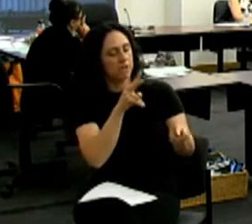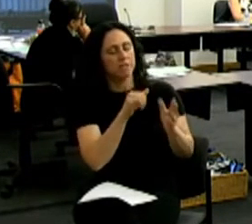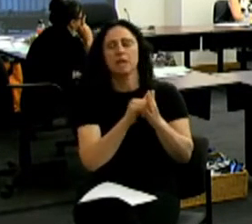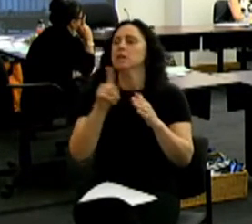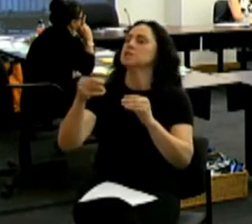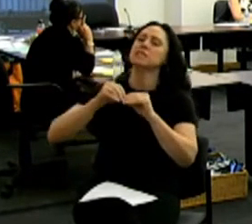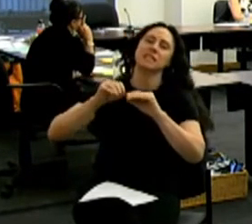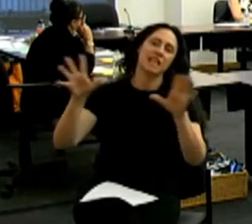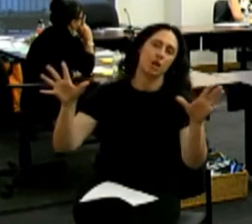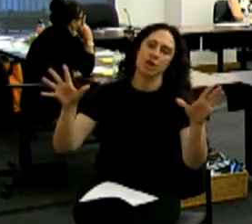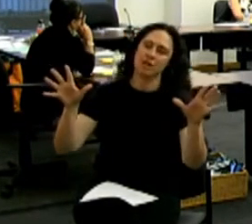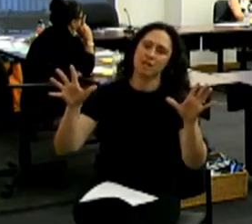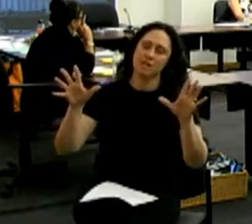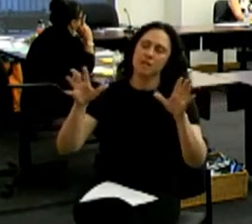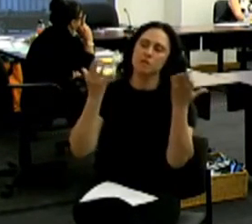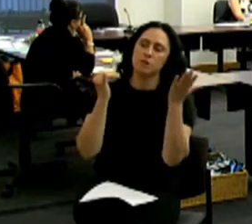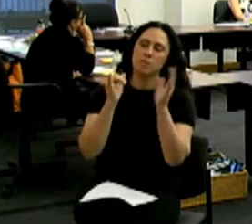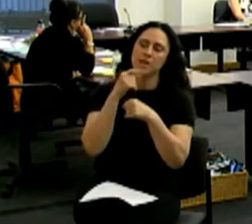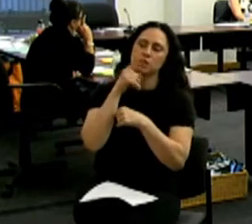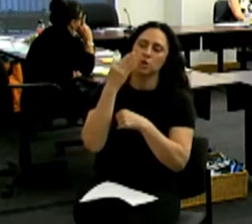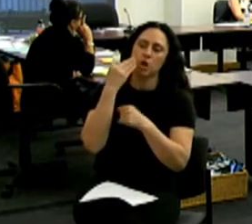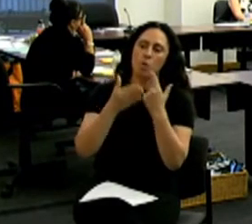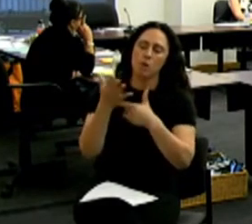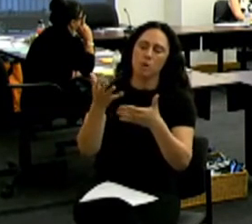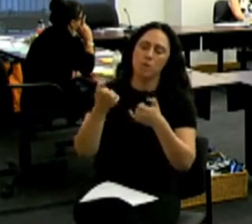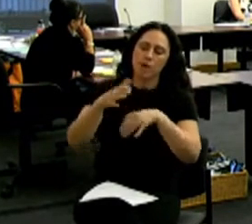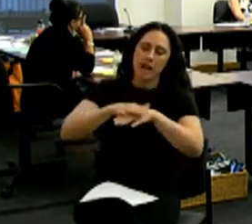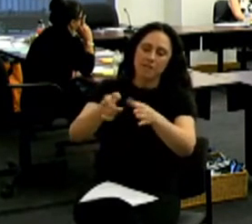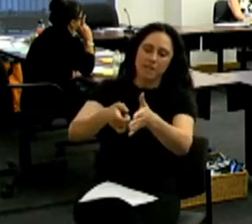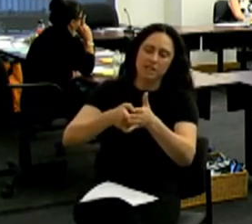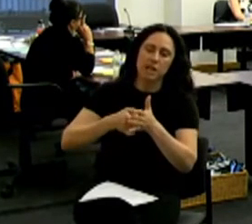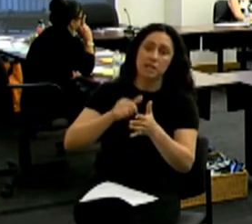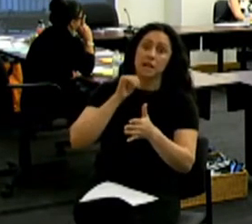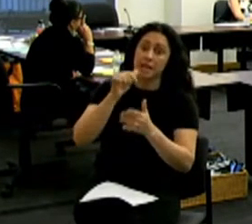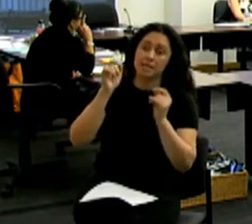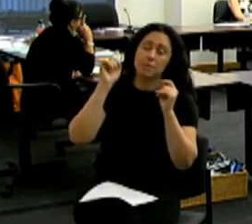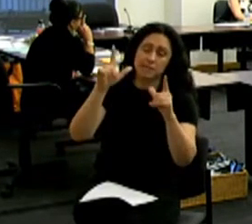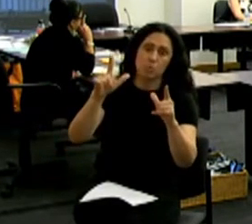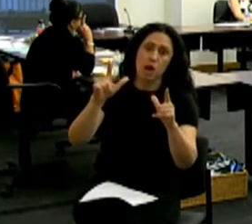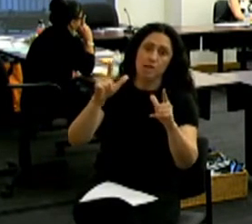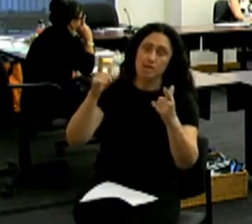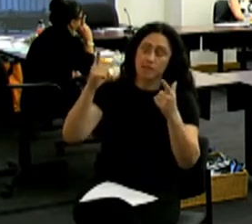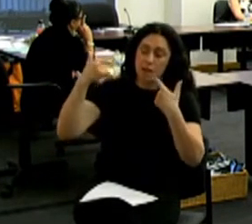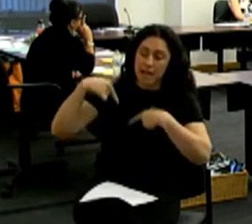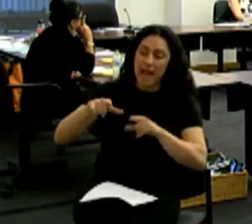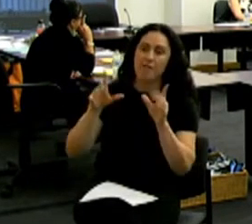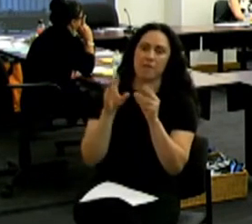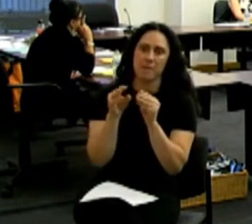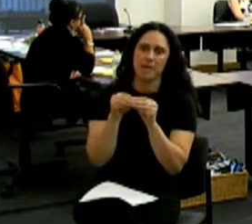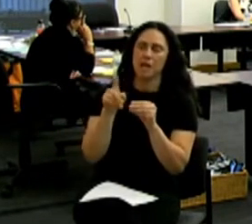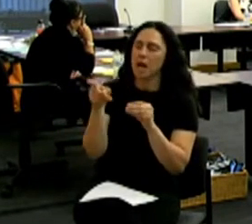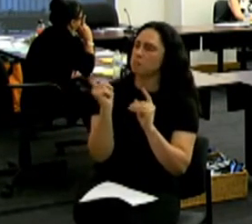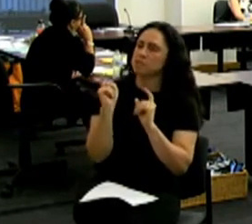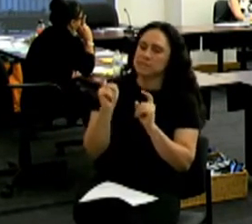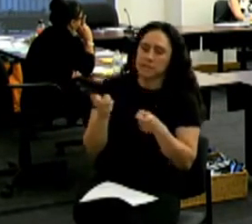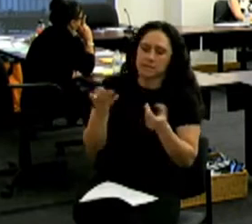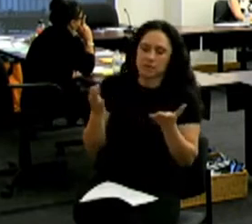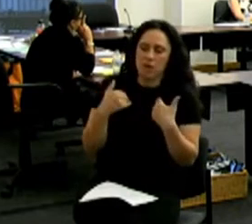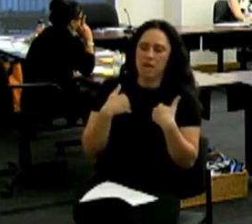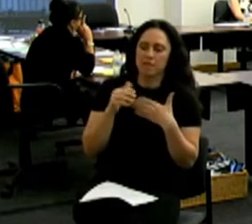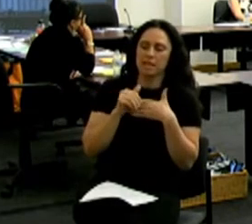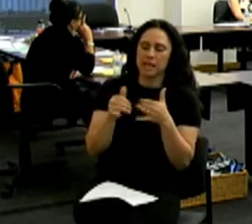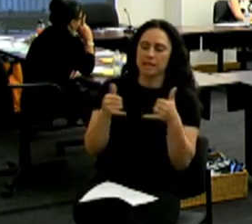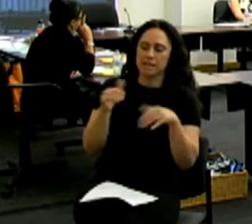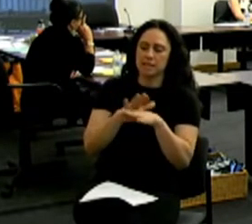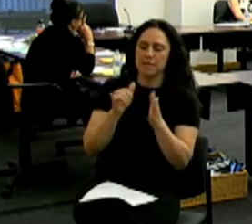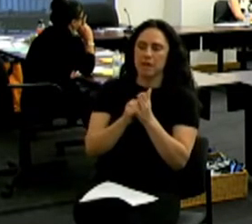it's just clearing the air to make sure that we know what we want on the agenda, not to be surprised at the meeting. So I'm just giving, so we have guidelines